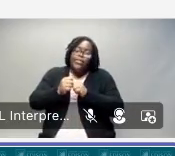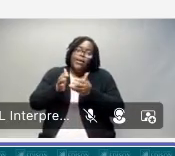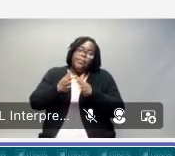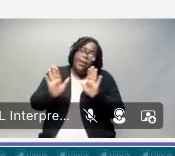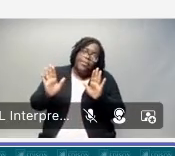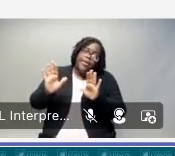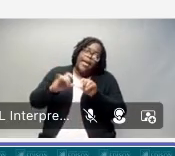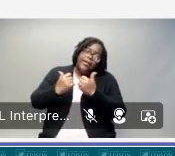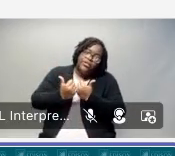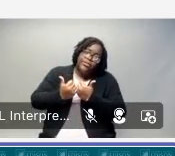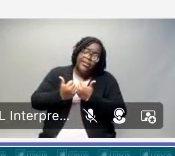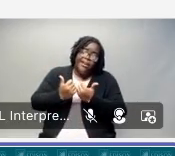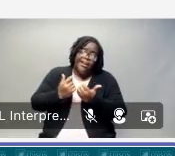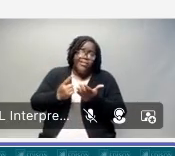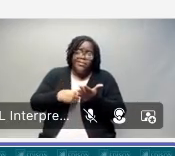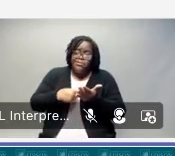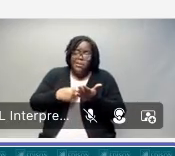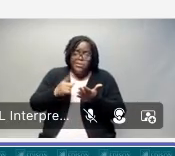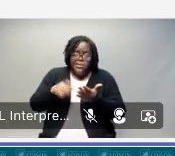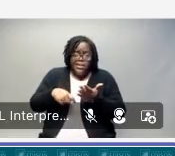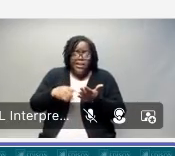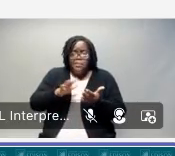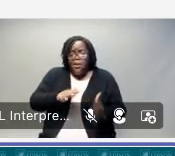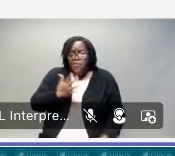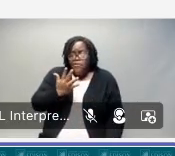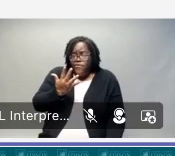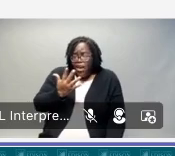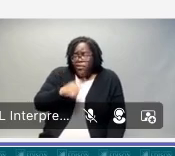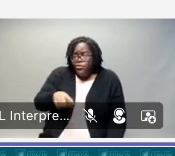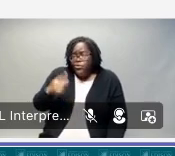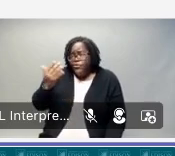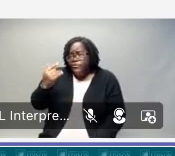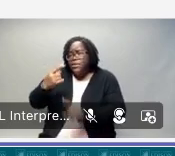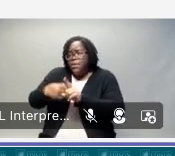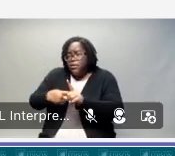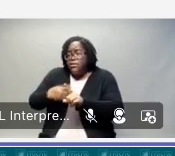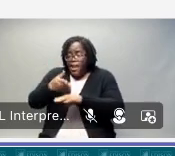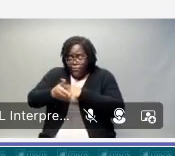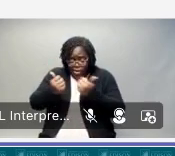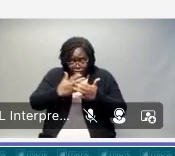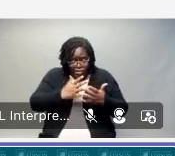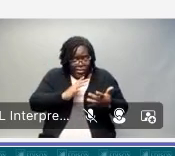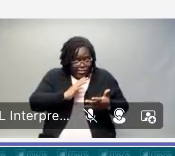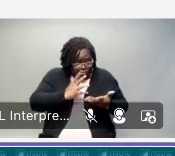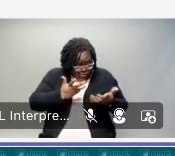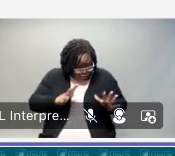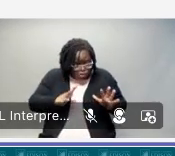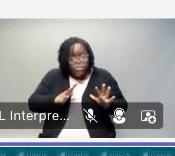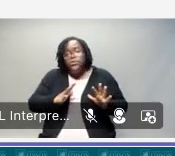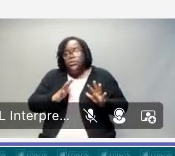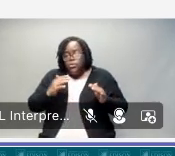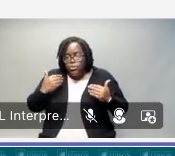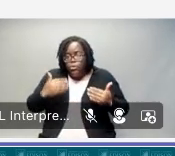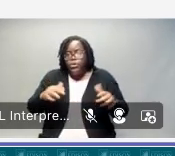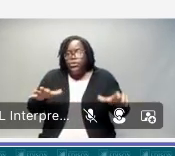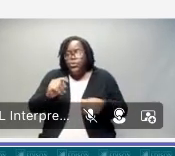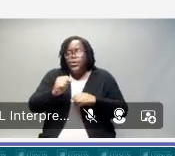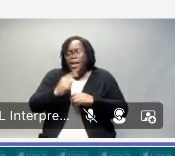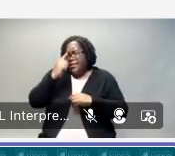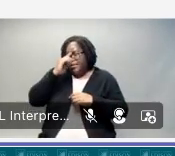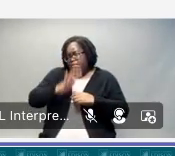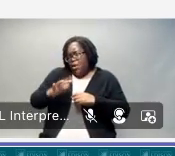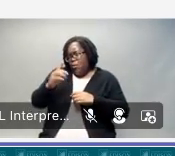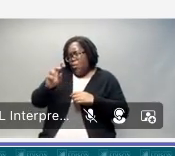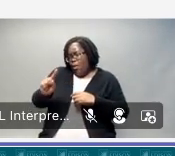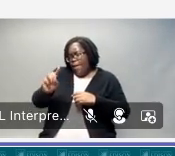depending on the size of the project, 5 to 15 months to execute. I'm seeing around a mile a month of